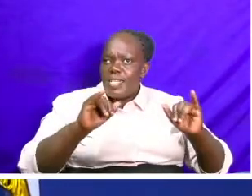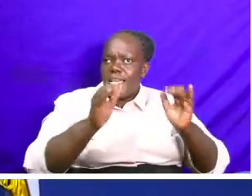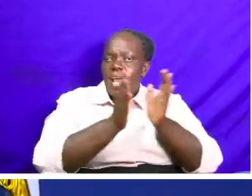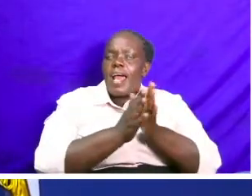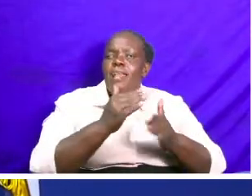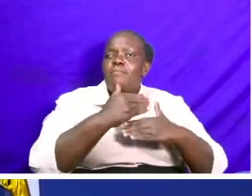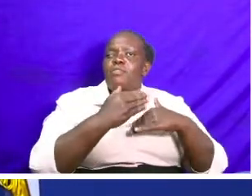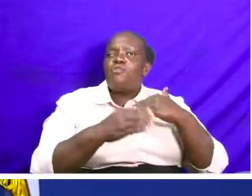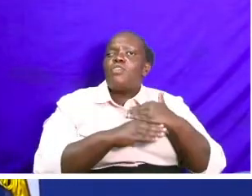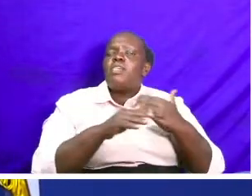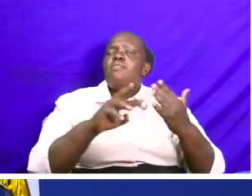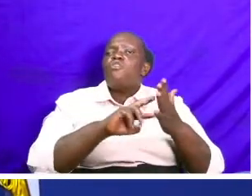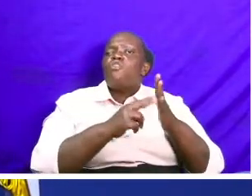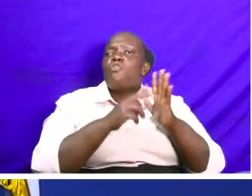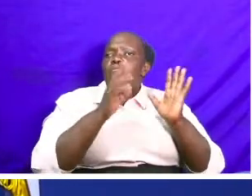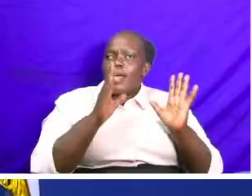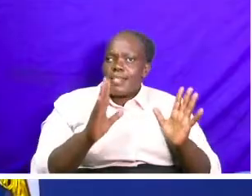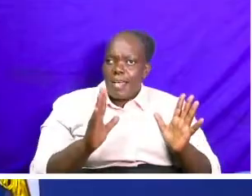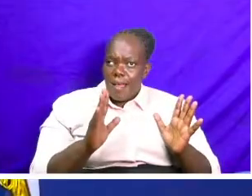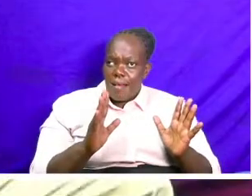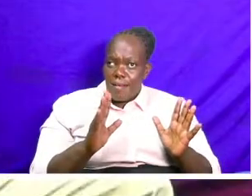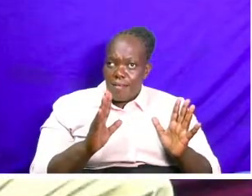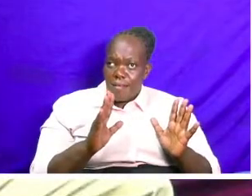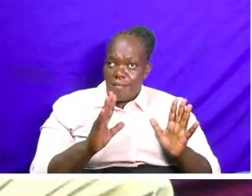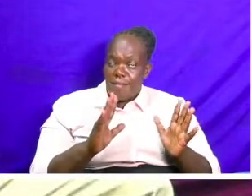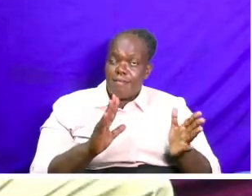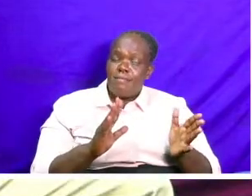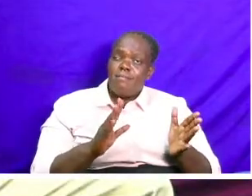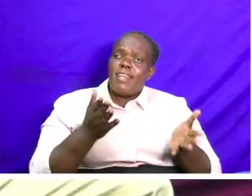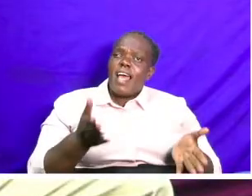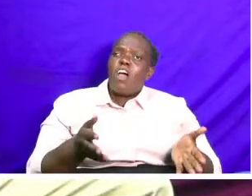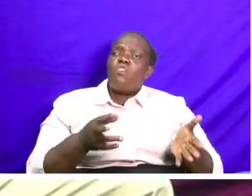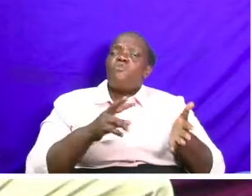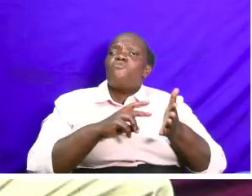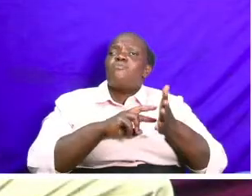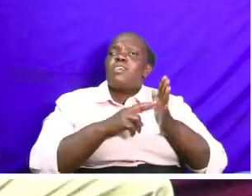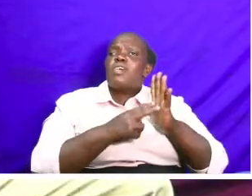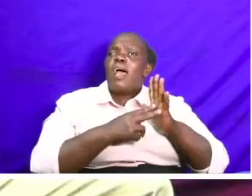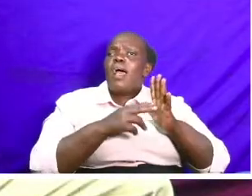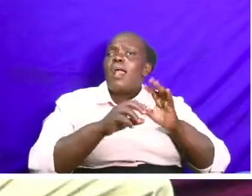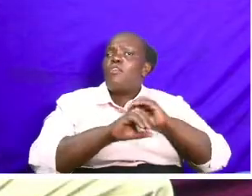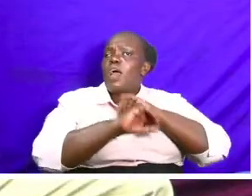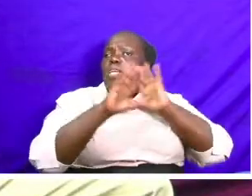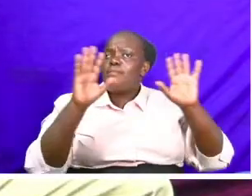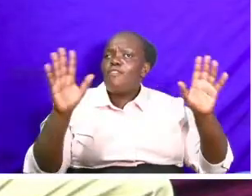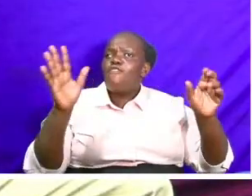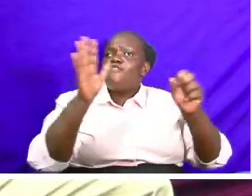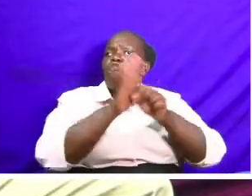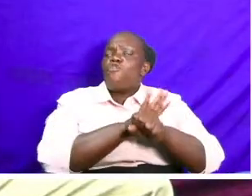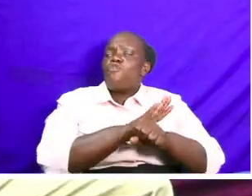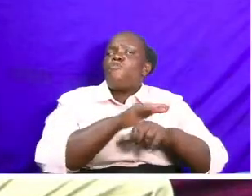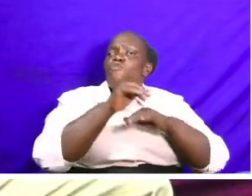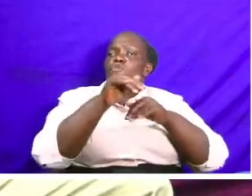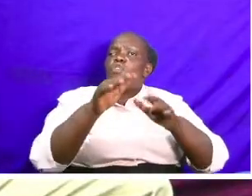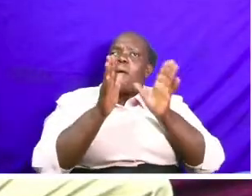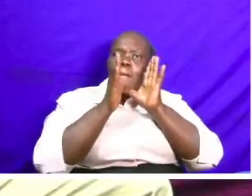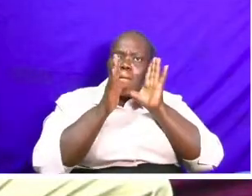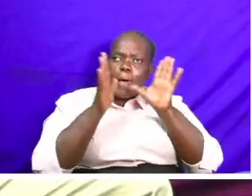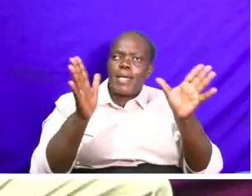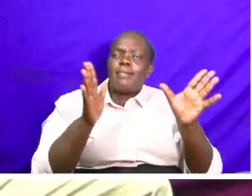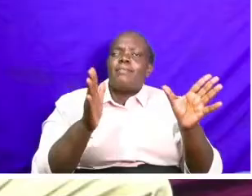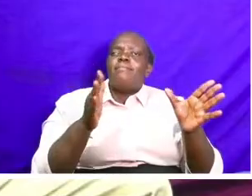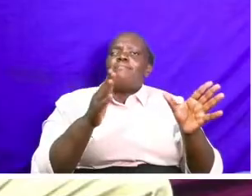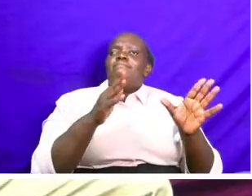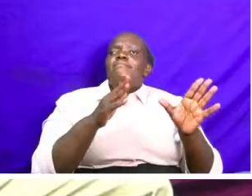build contractor has been conducted transparently and in full compliance with the Public Procurement and